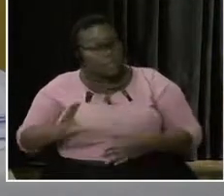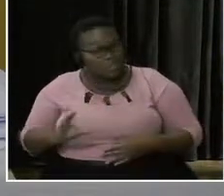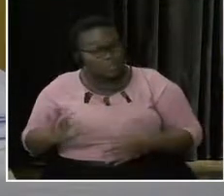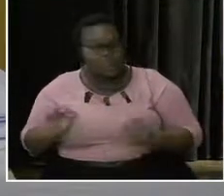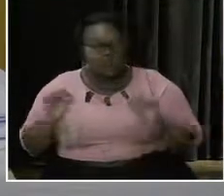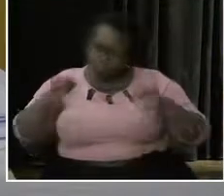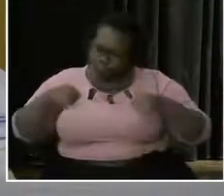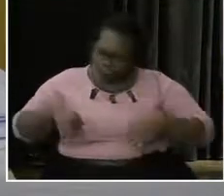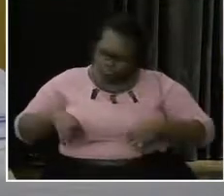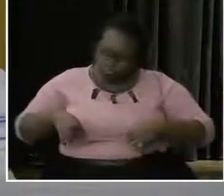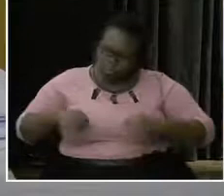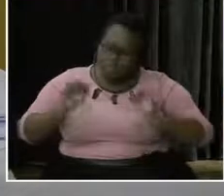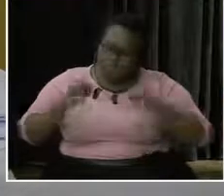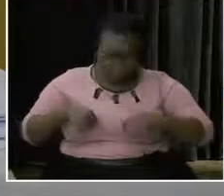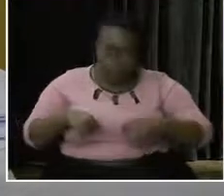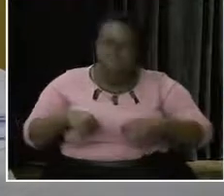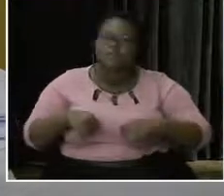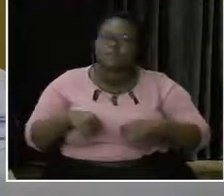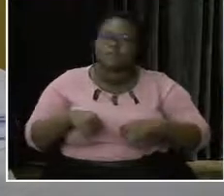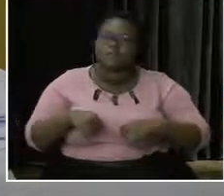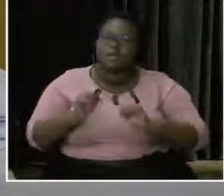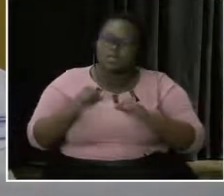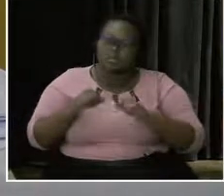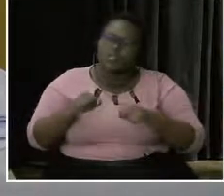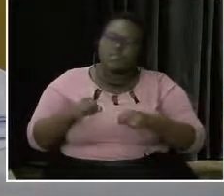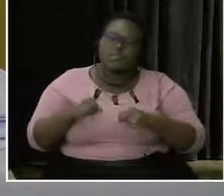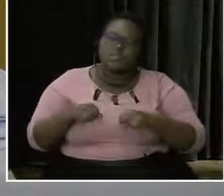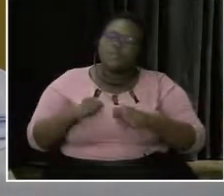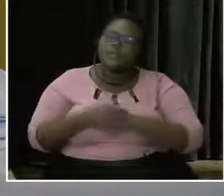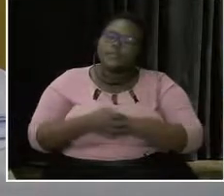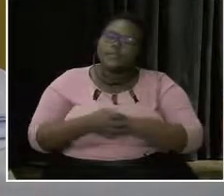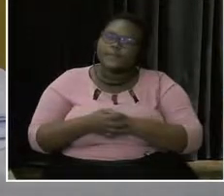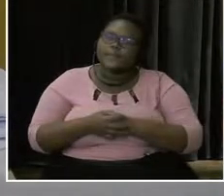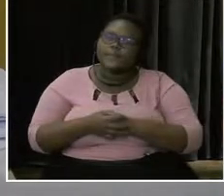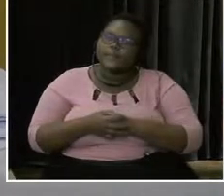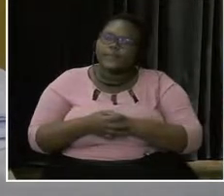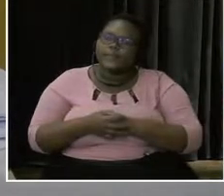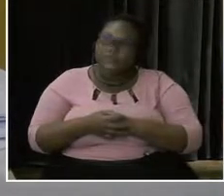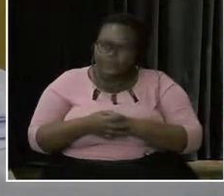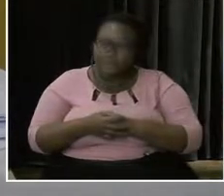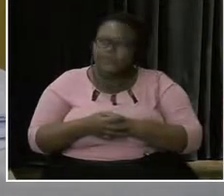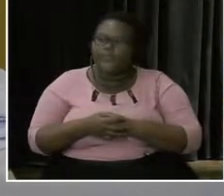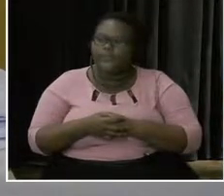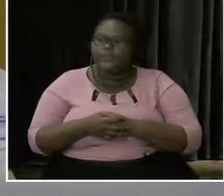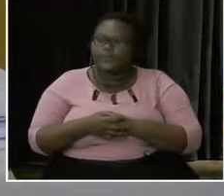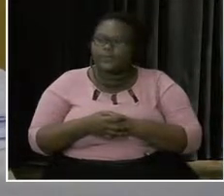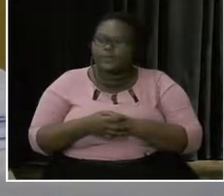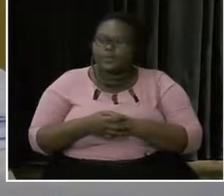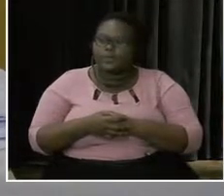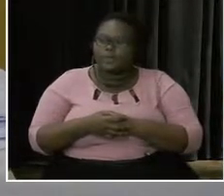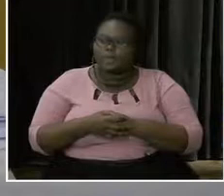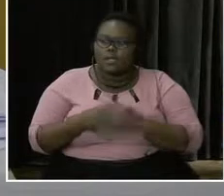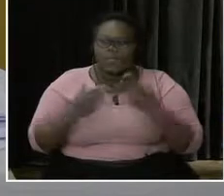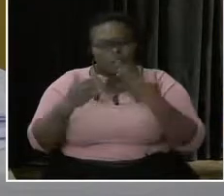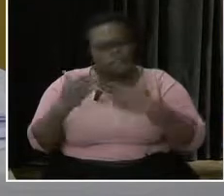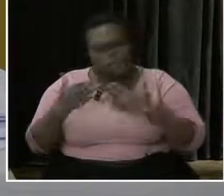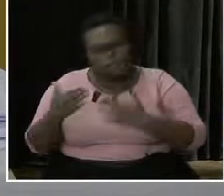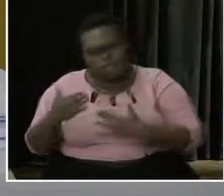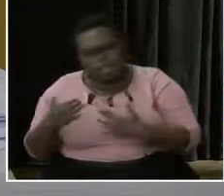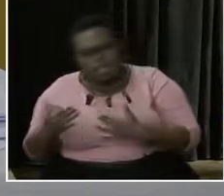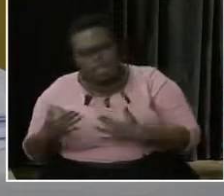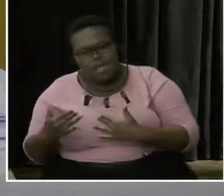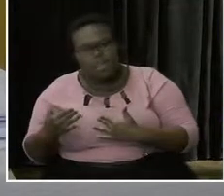Agreed. Agreed. Agreed. Agreed. It's carried. Agreed. Thank you.